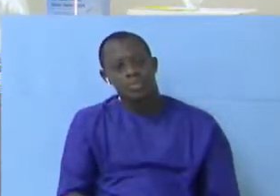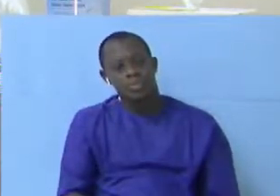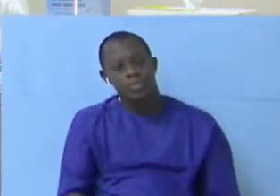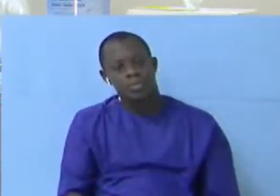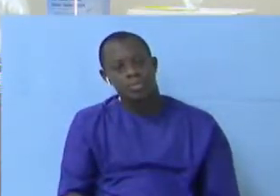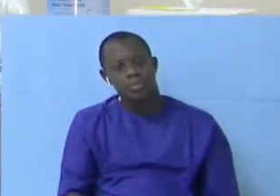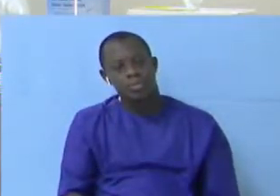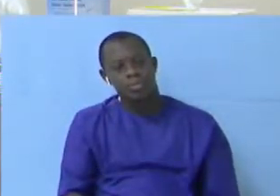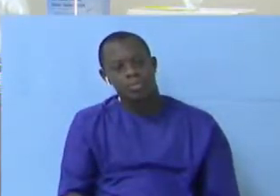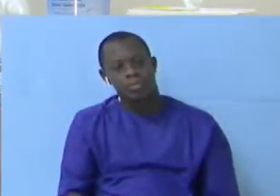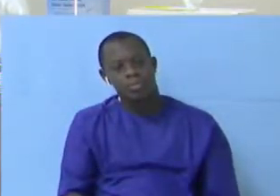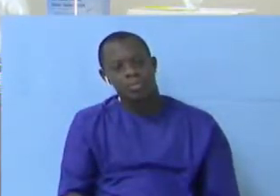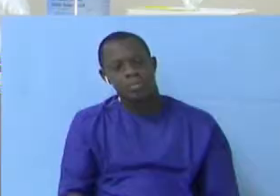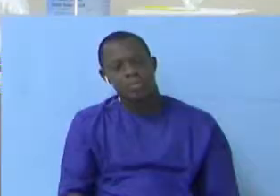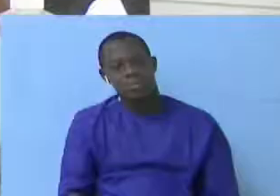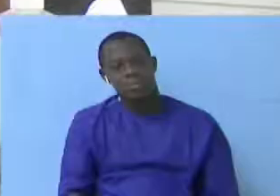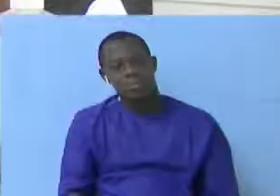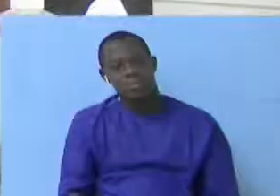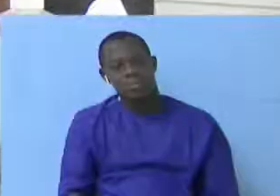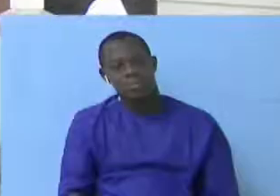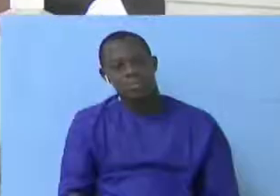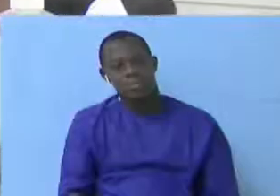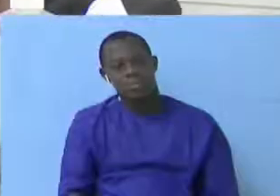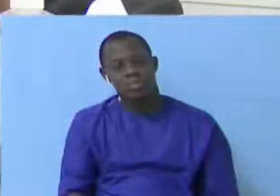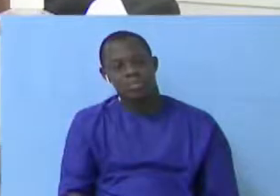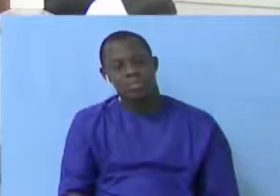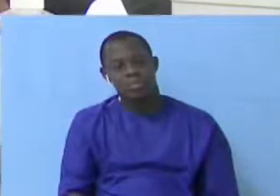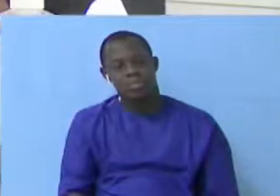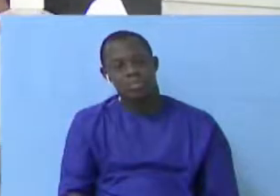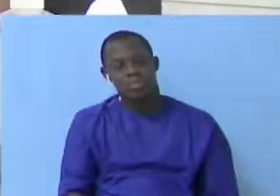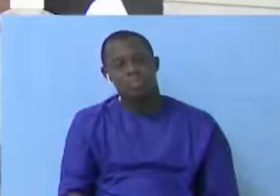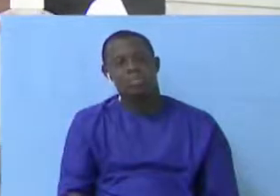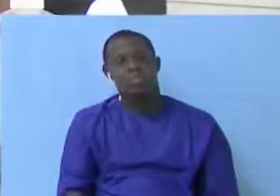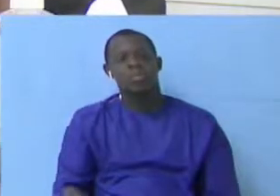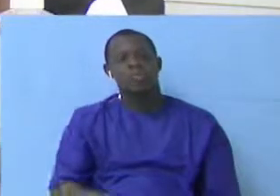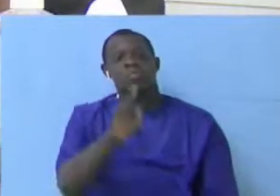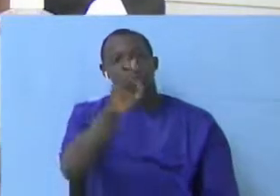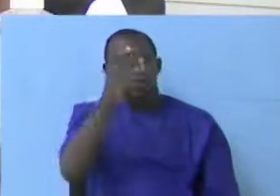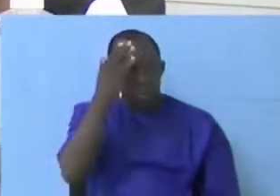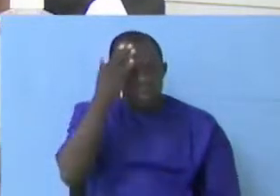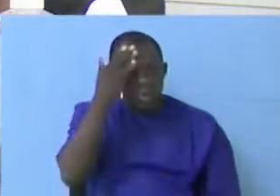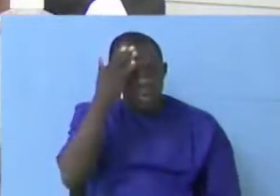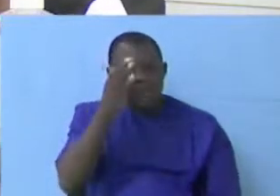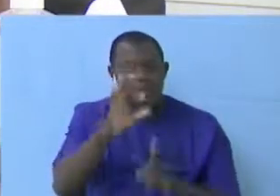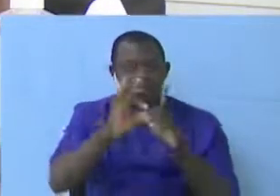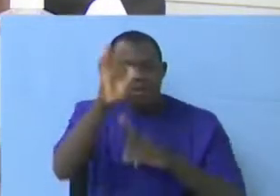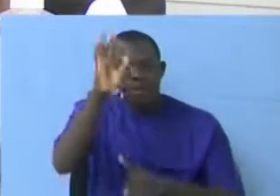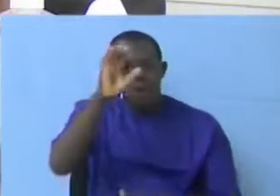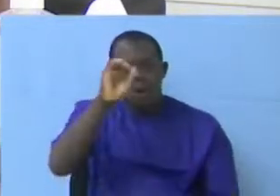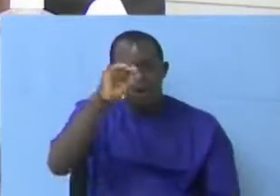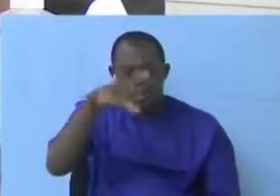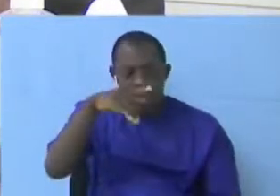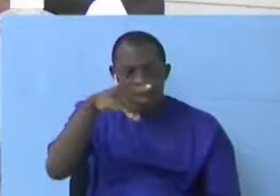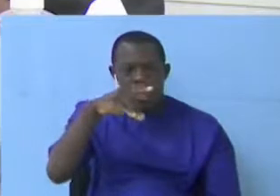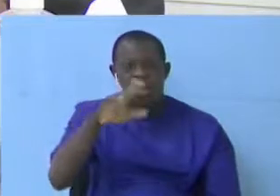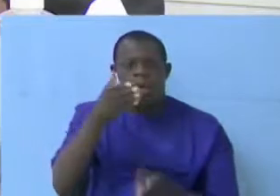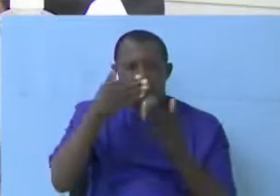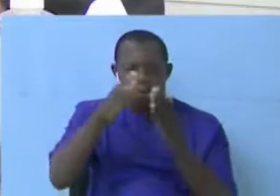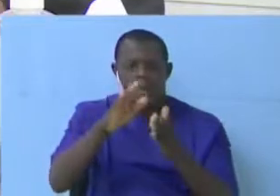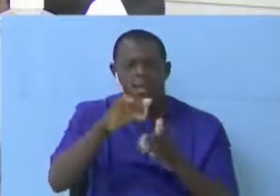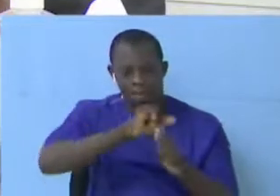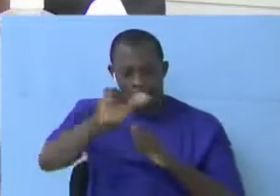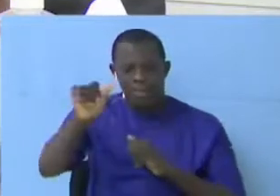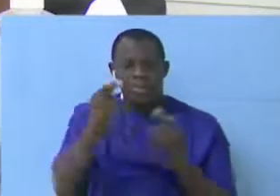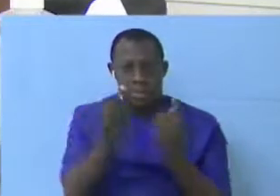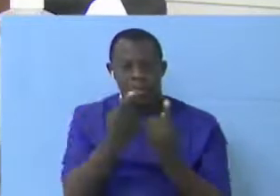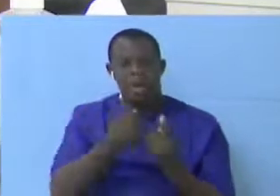Special operation. You know, special operations, to the best of my knowledge, special operation coming out